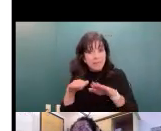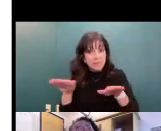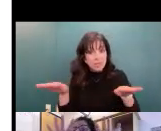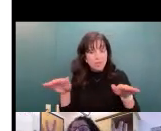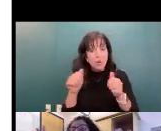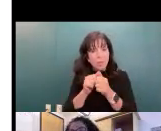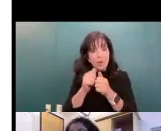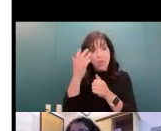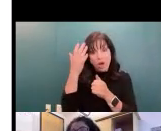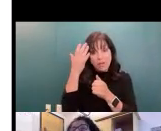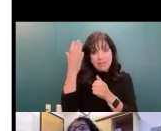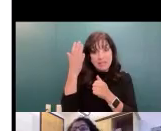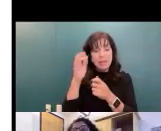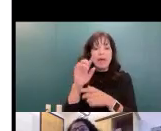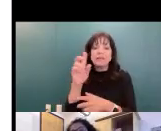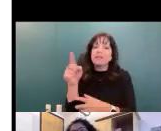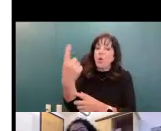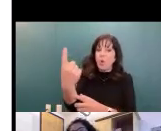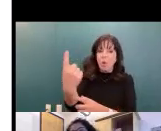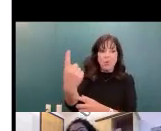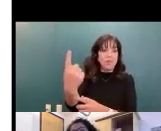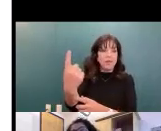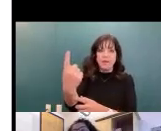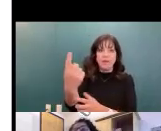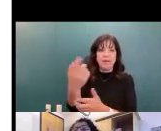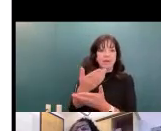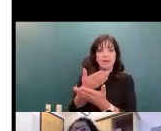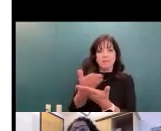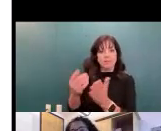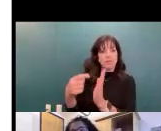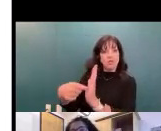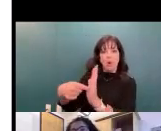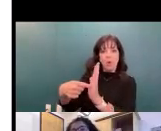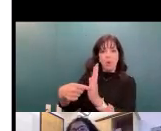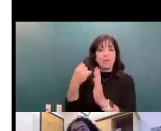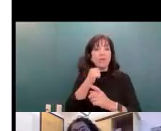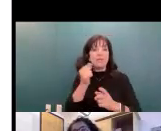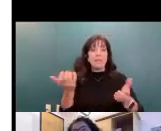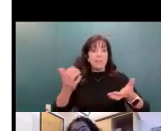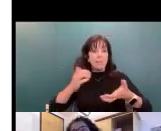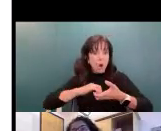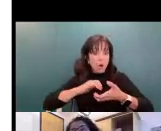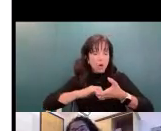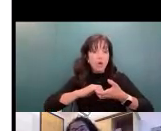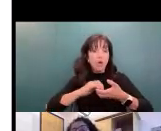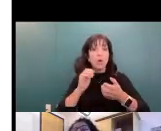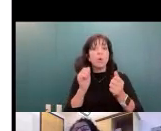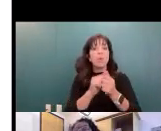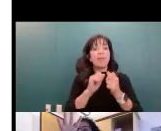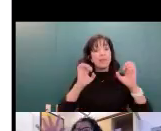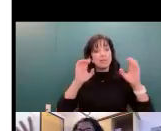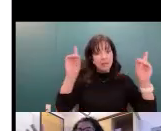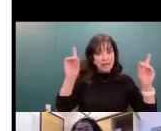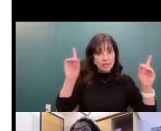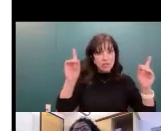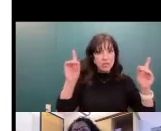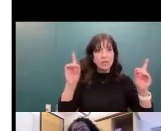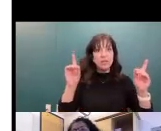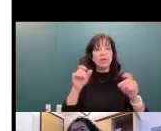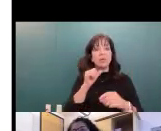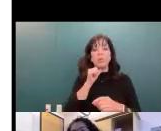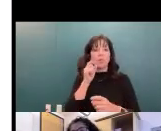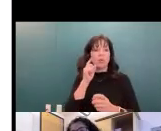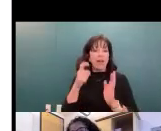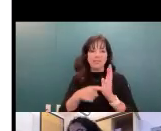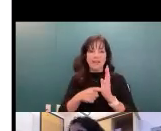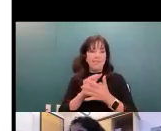autism, that's their only source of identification. So if we didn't partner with education, we wouldn't identify,